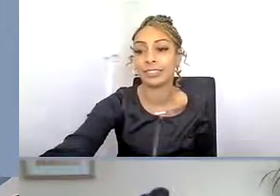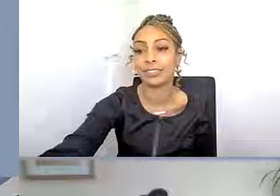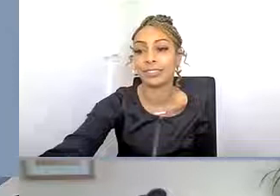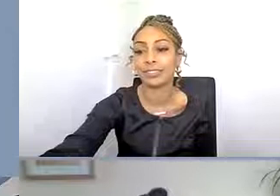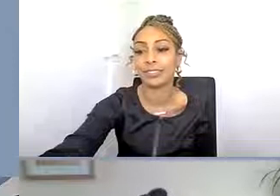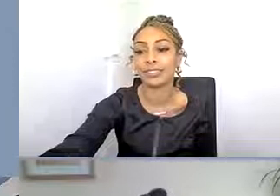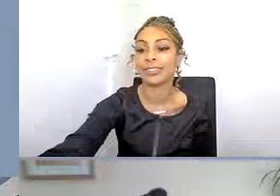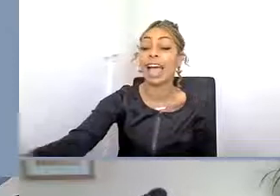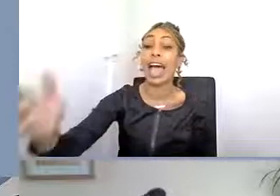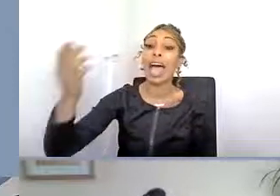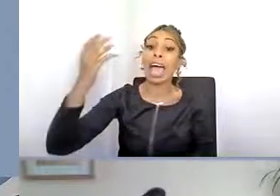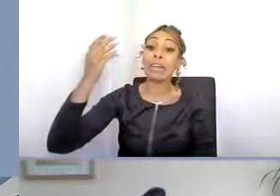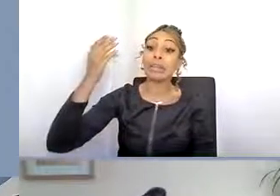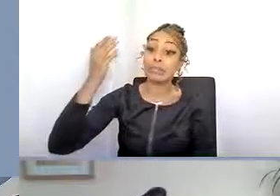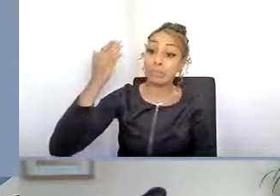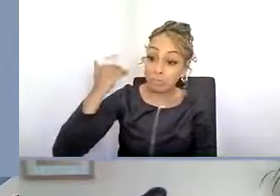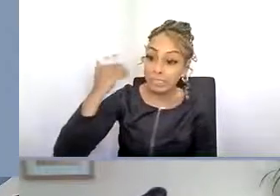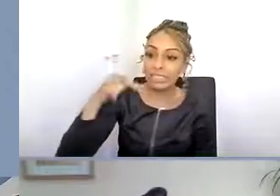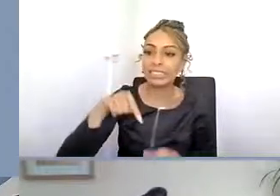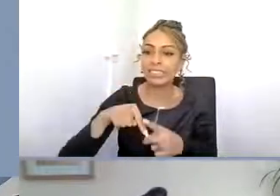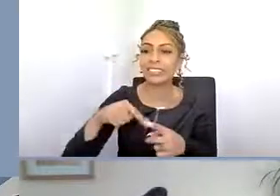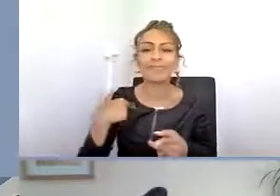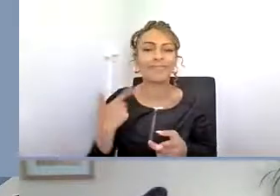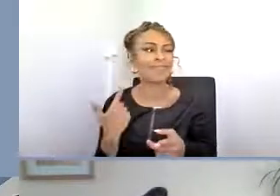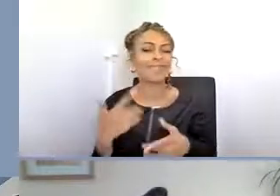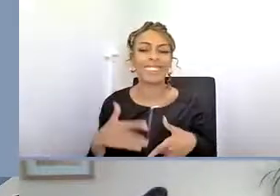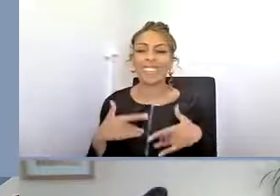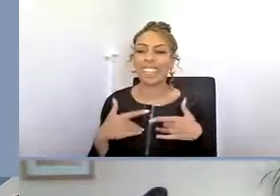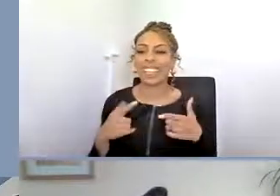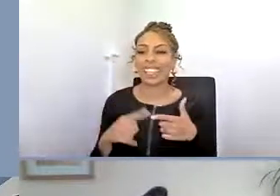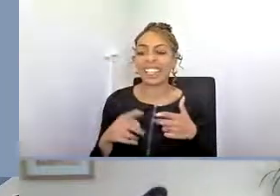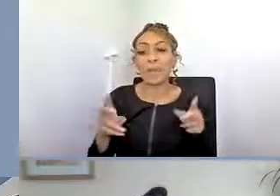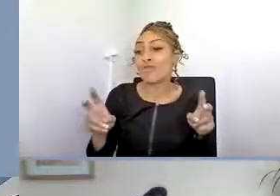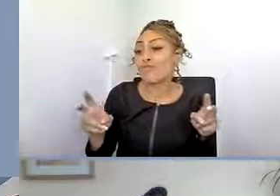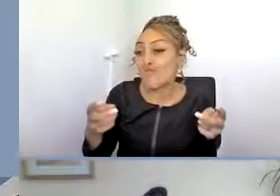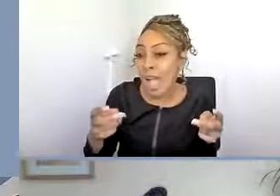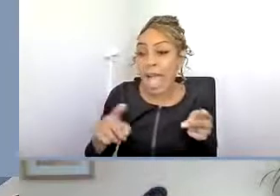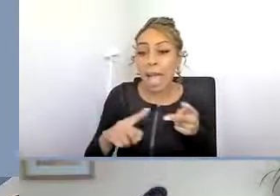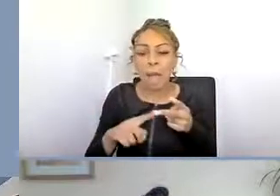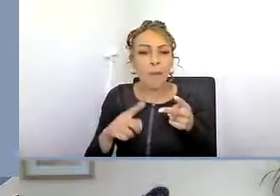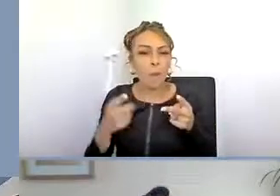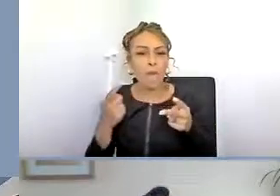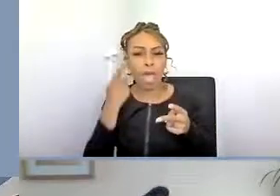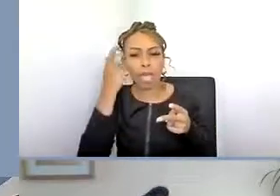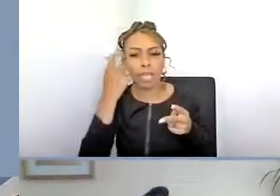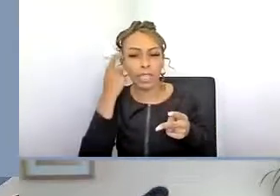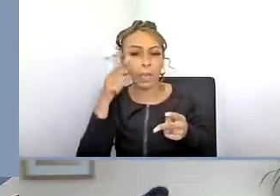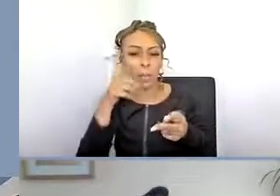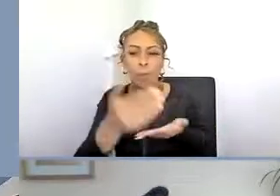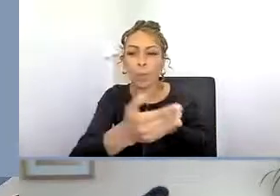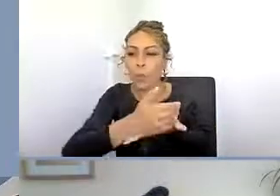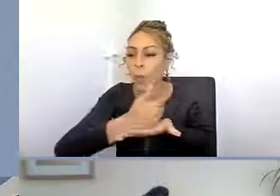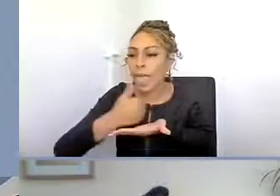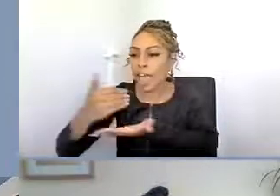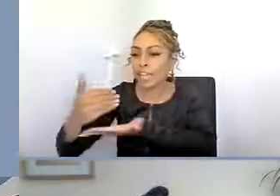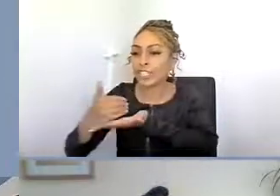previously we've perhaps fallen into, I don't know whether it's a trap, but a way of thinking about the collection where we think